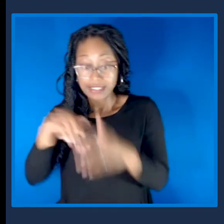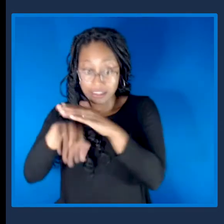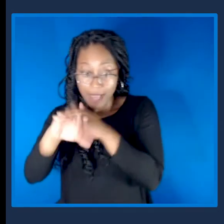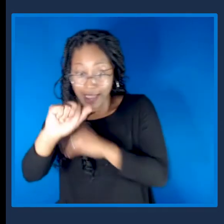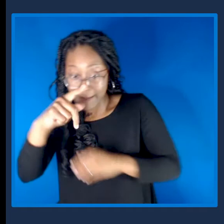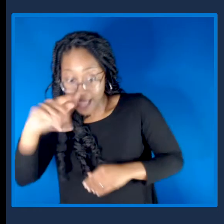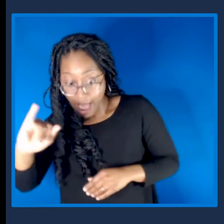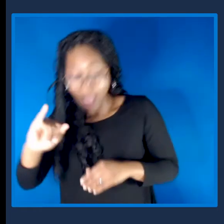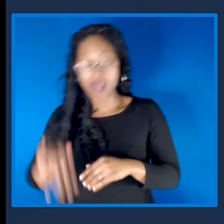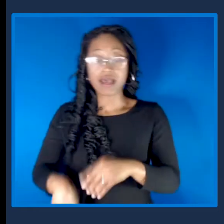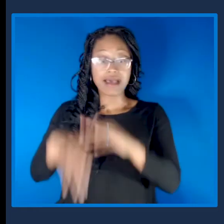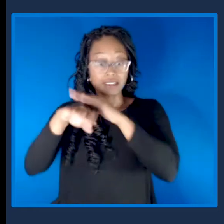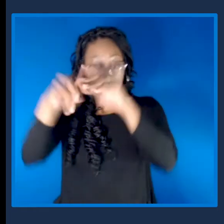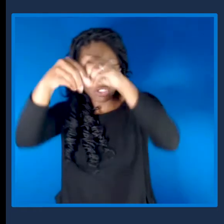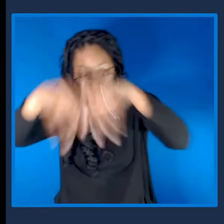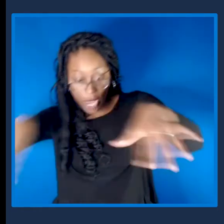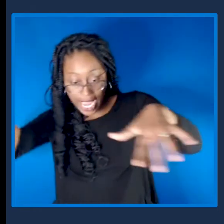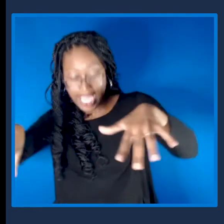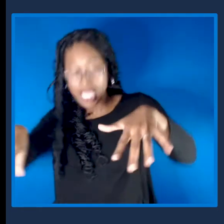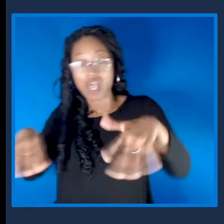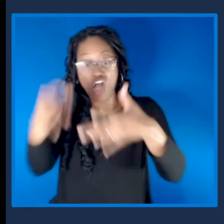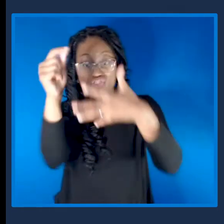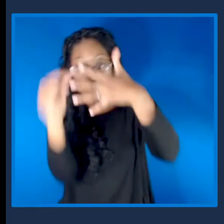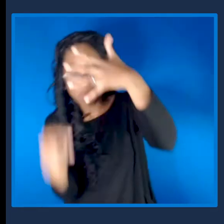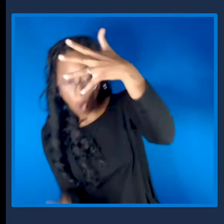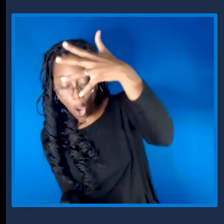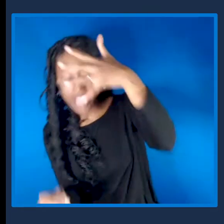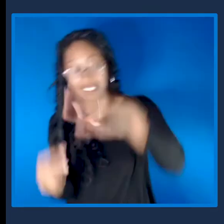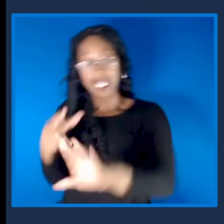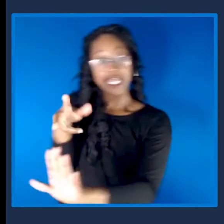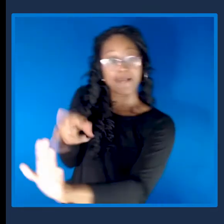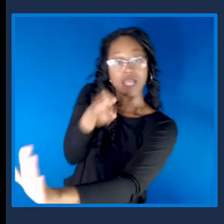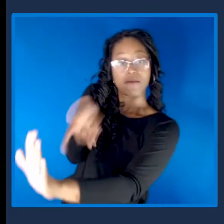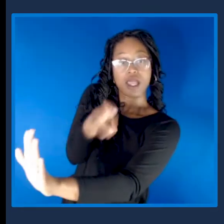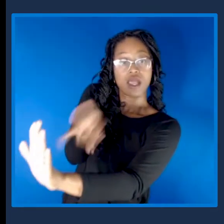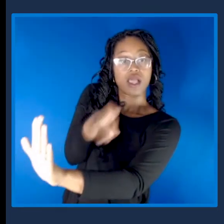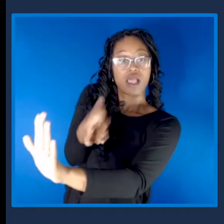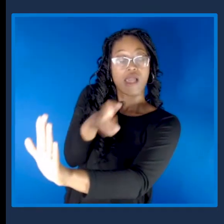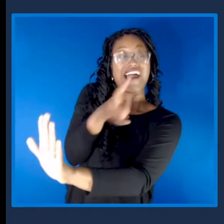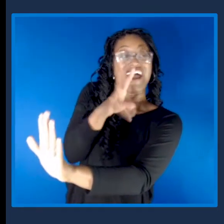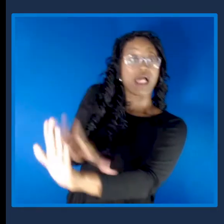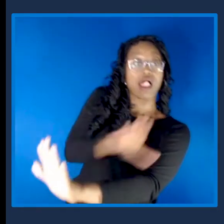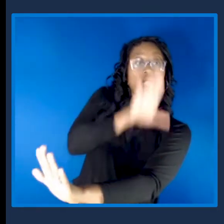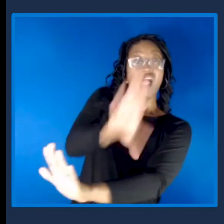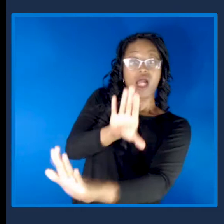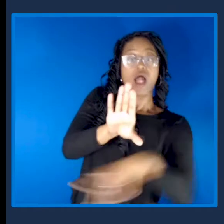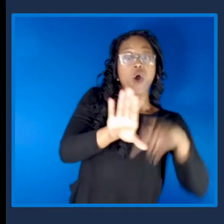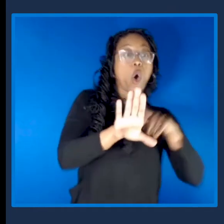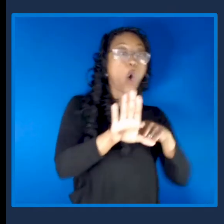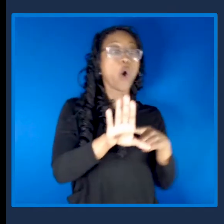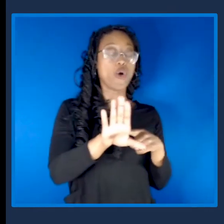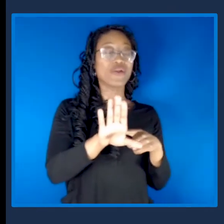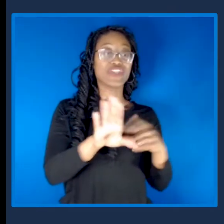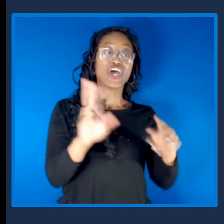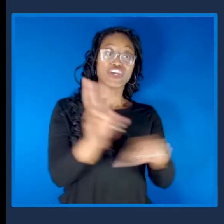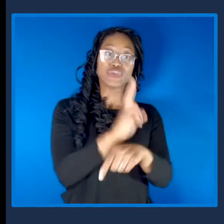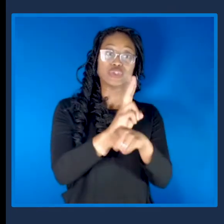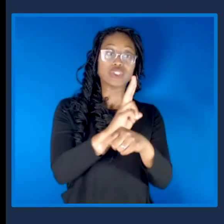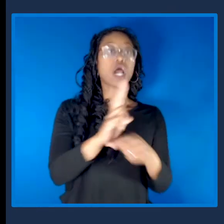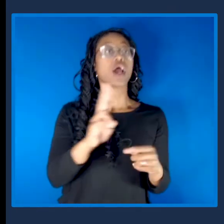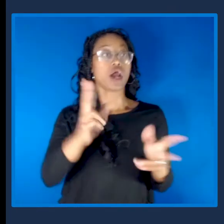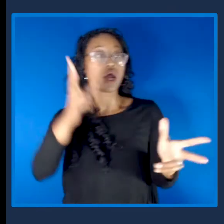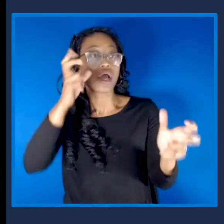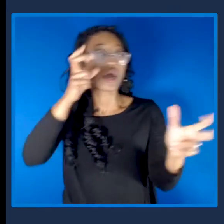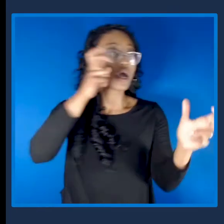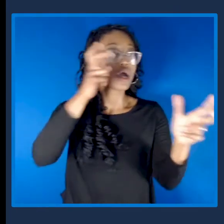tree, and communicates that to the user, and also takes the